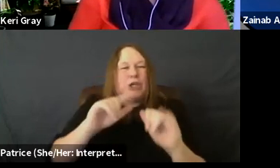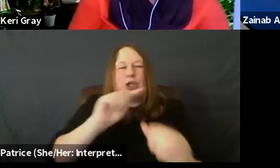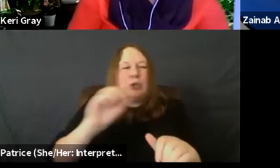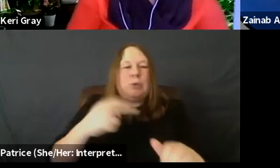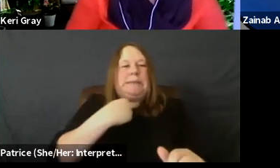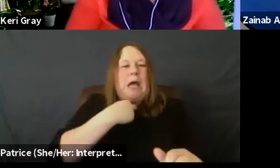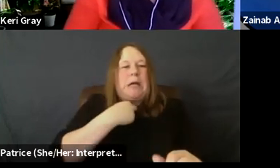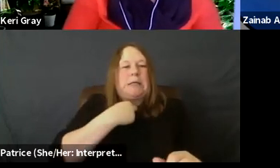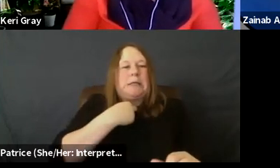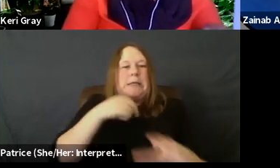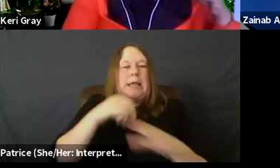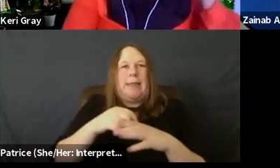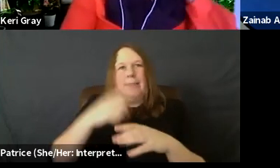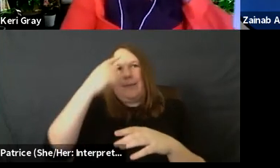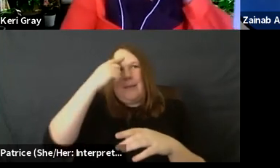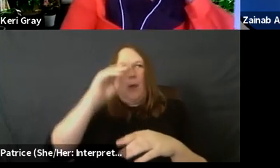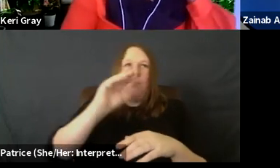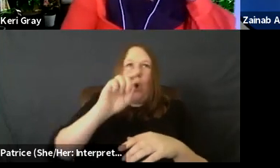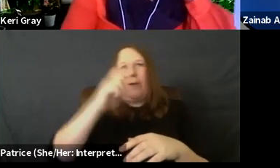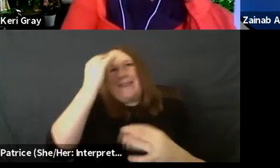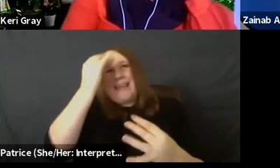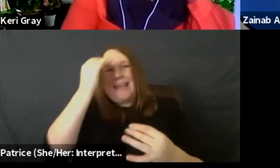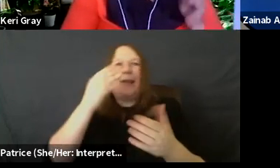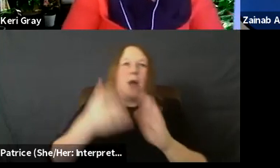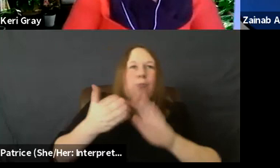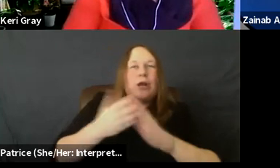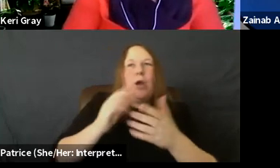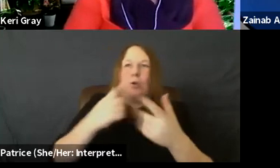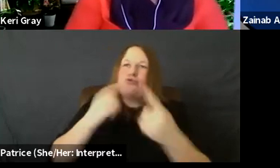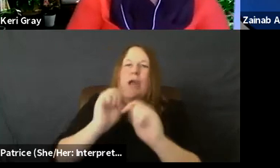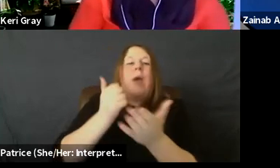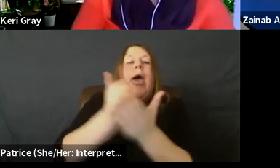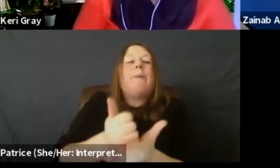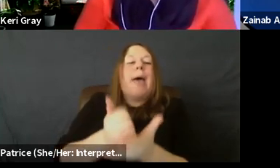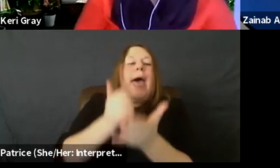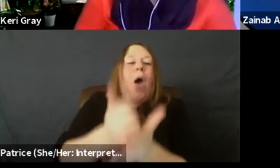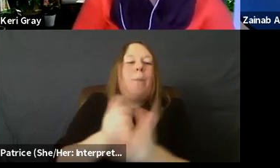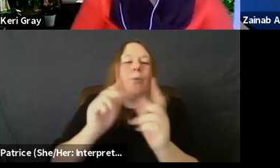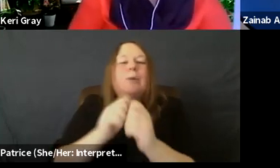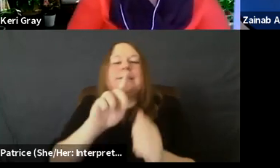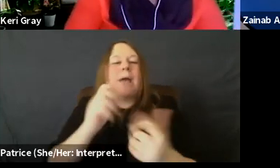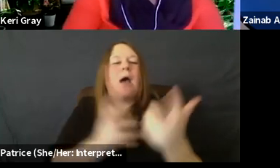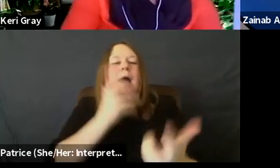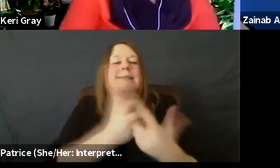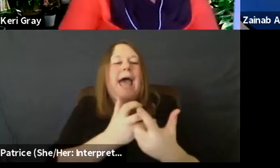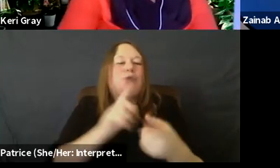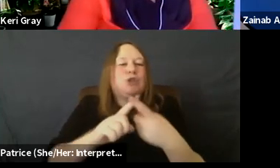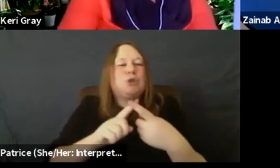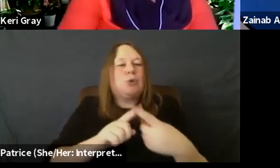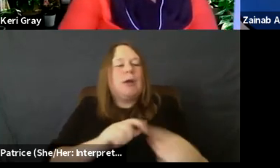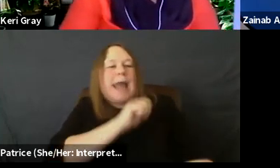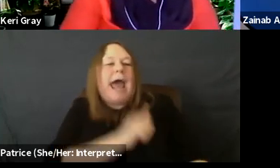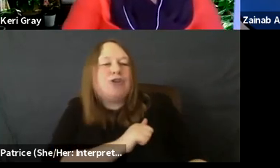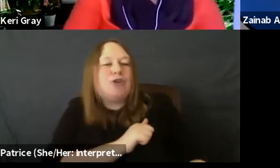in a mode of thinking and operating in which we are trying to help people with disabilities adapt to an attitudinal and